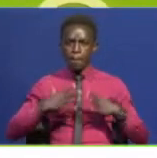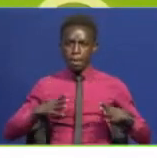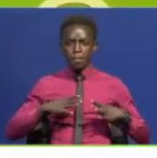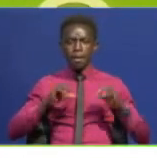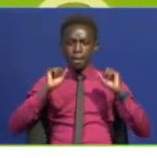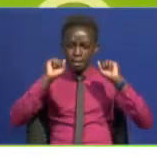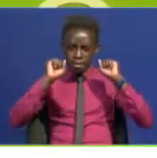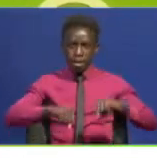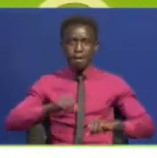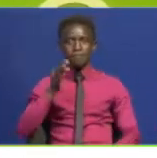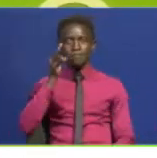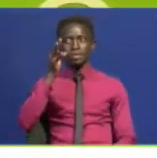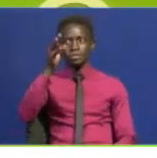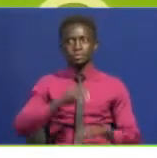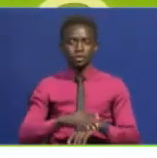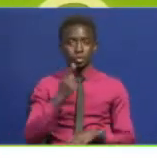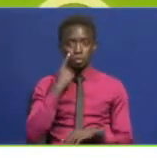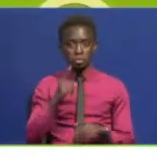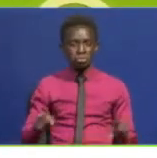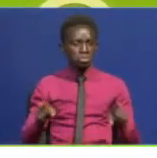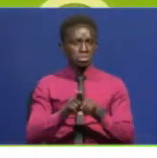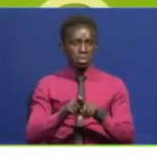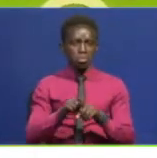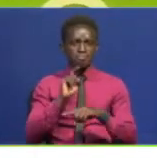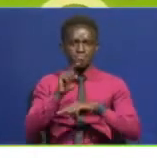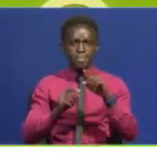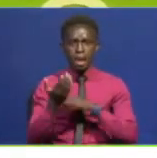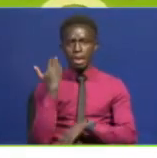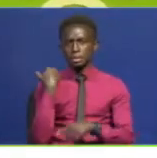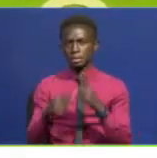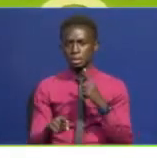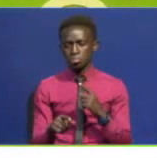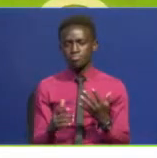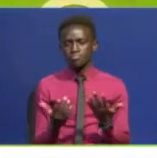have noted that we are paying a similar dividend as last year, despite